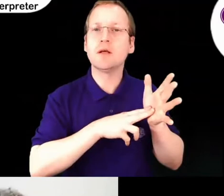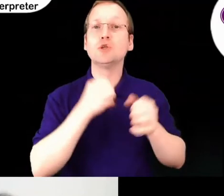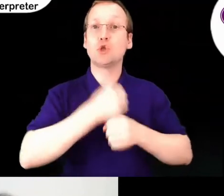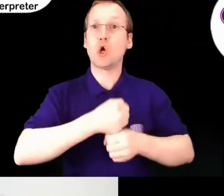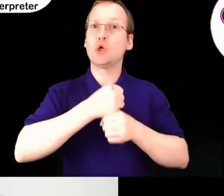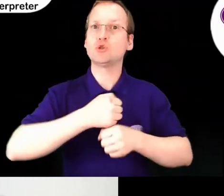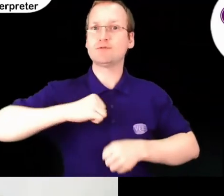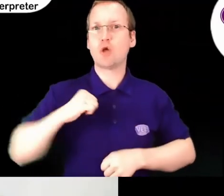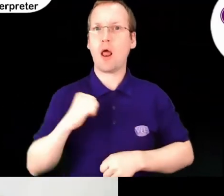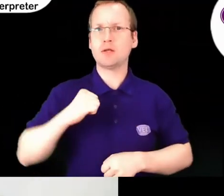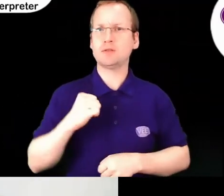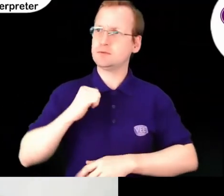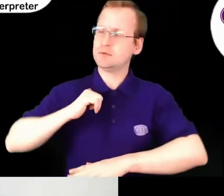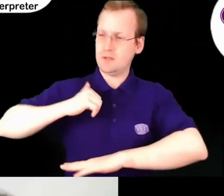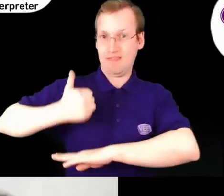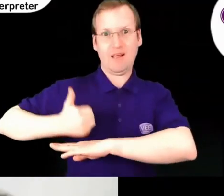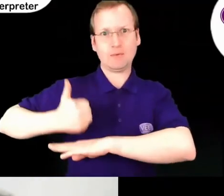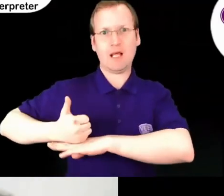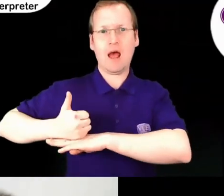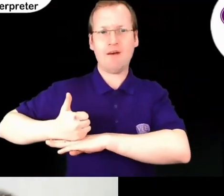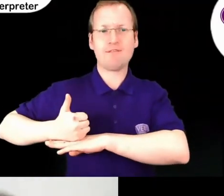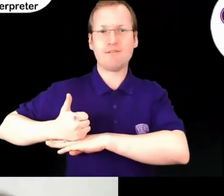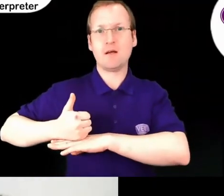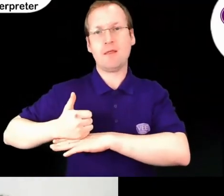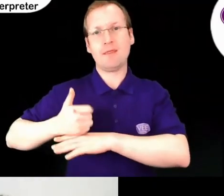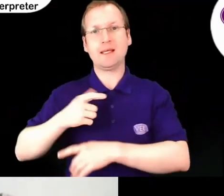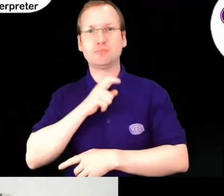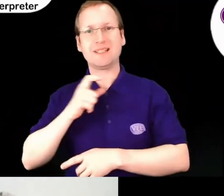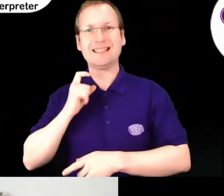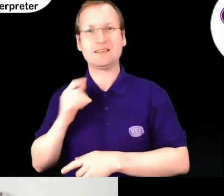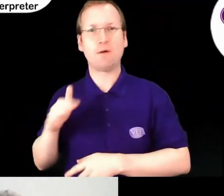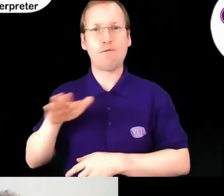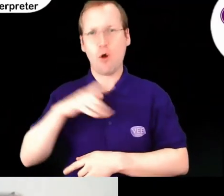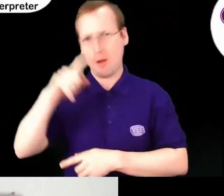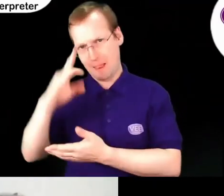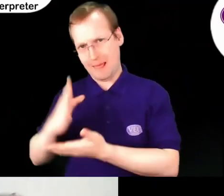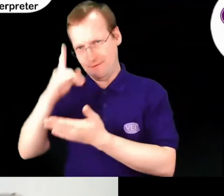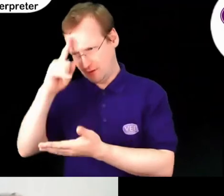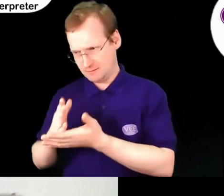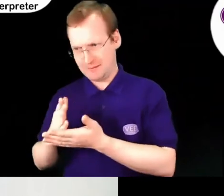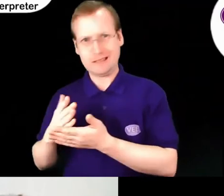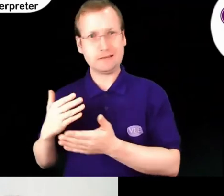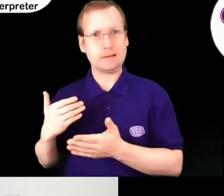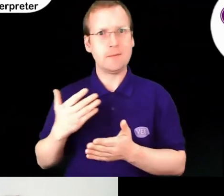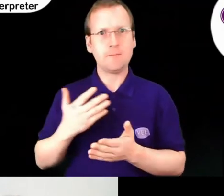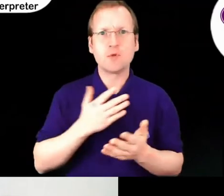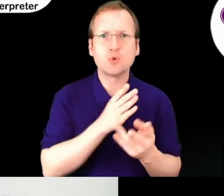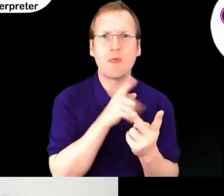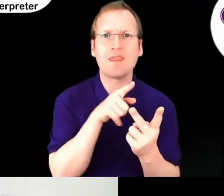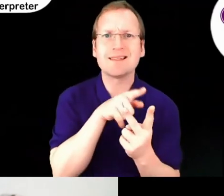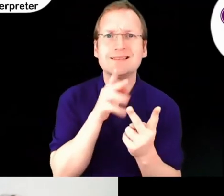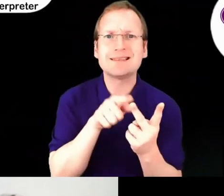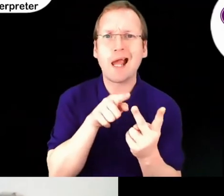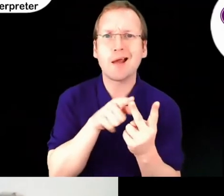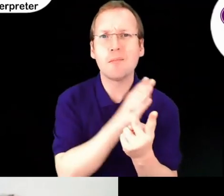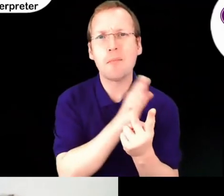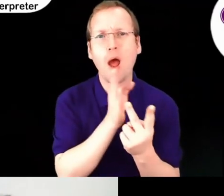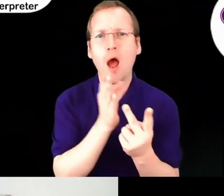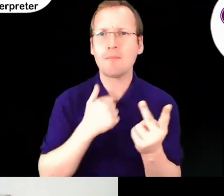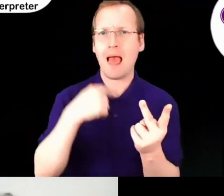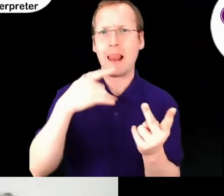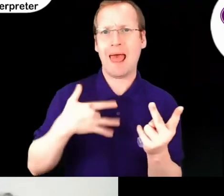to be founded on the priesthood of all believers, that it's taken me until the second half of my life to actually believe in